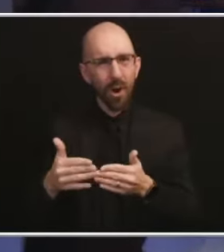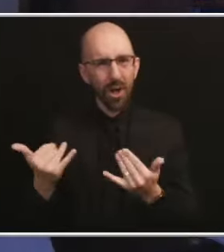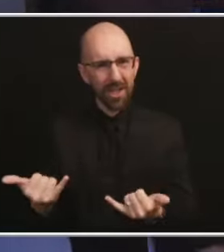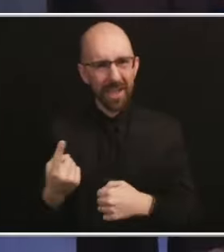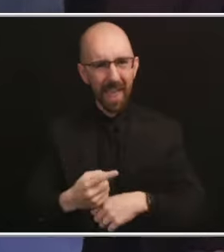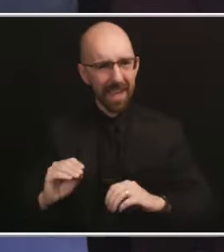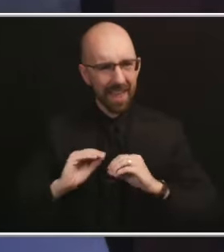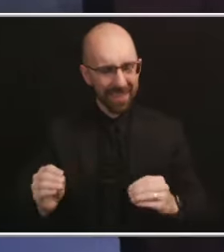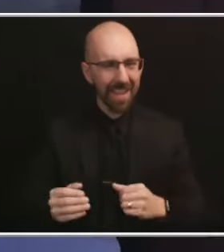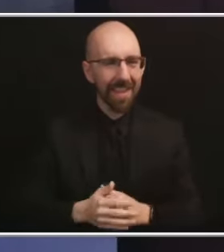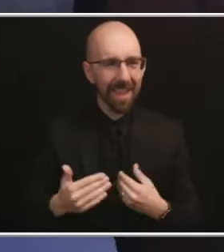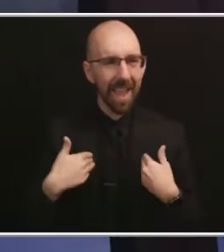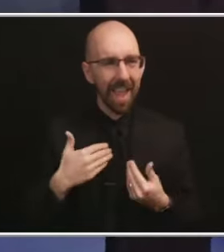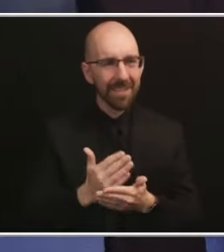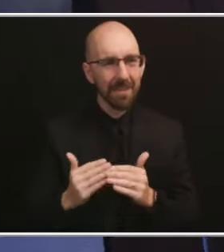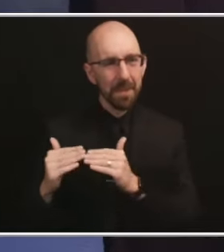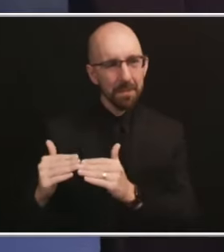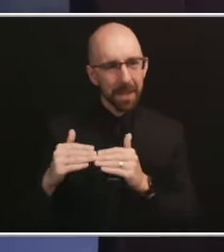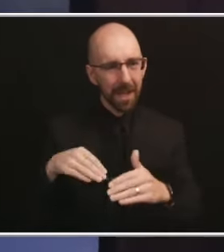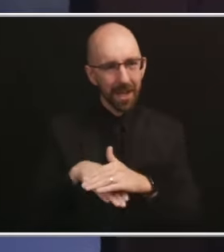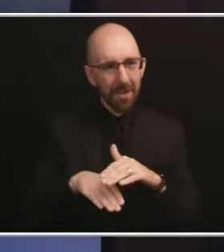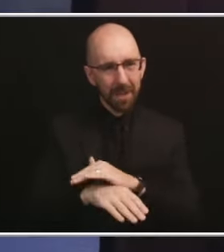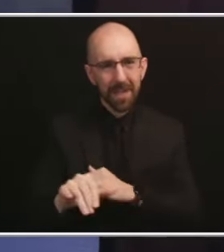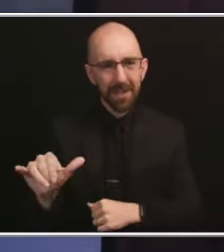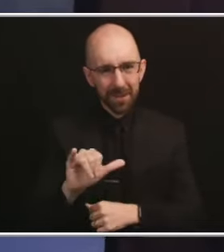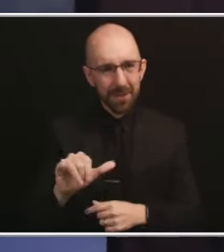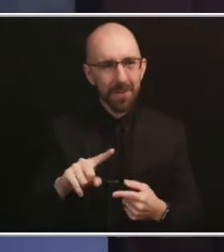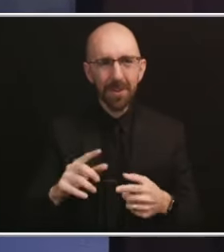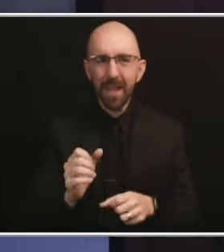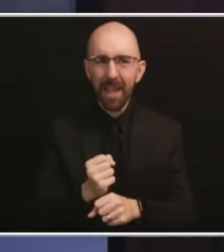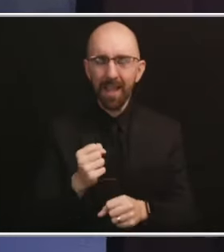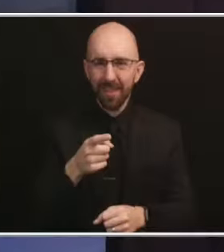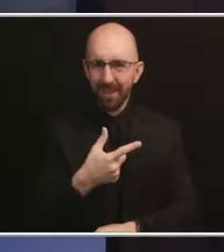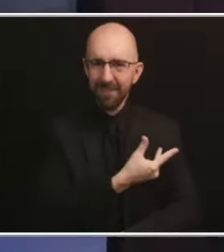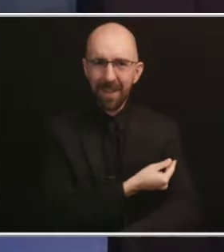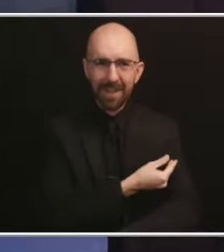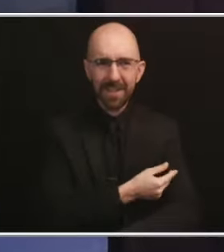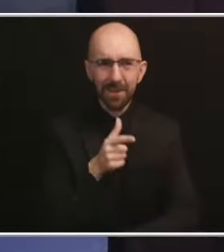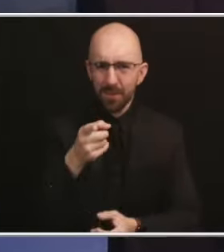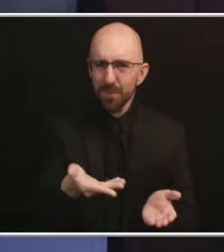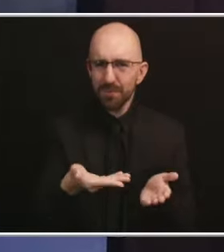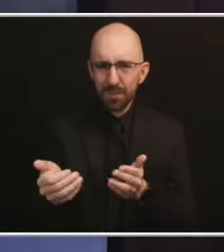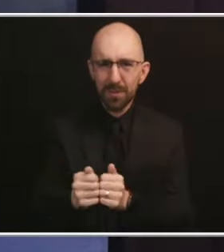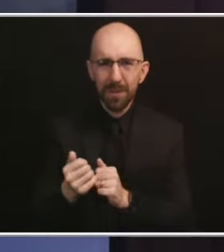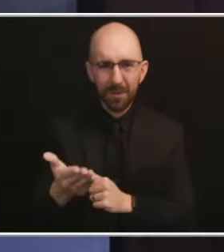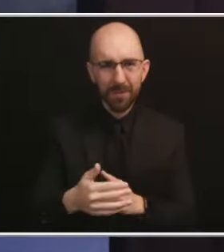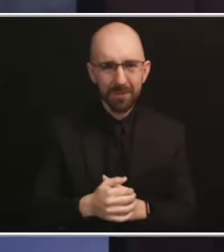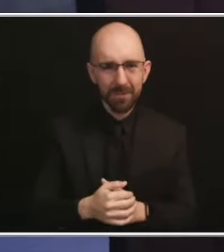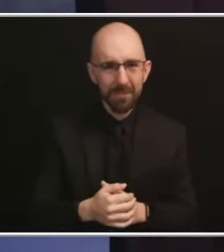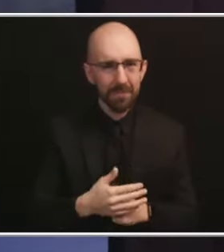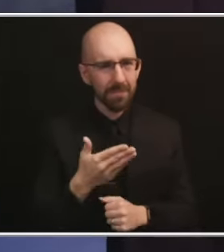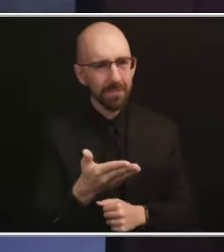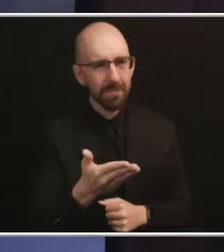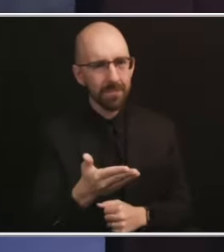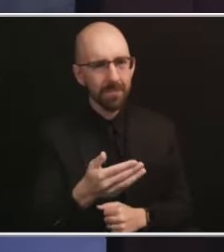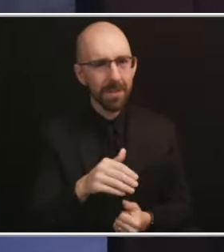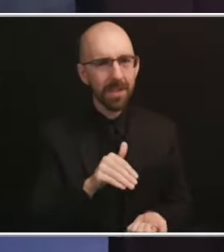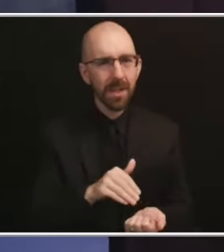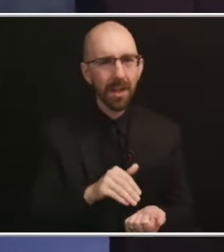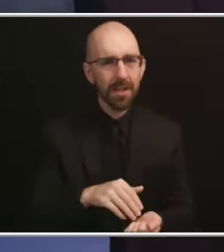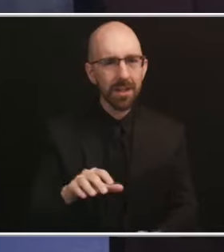got some colleagues coming in these to get their vaccines. Coomer, who did you bring with you? Dr. Chetiar. Dr.